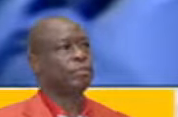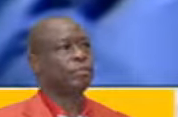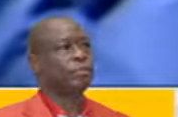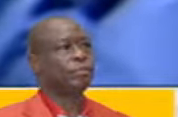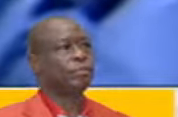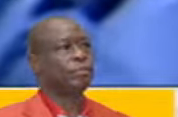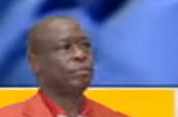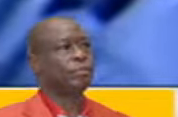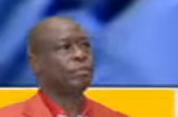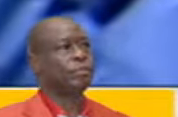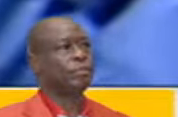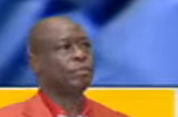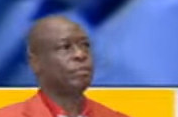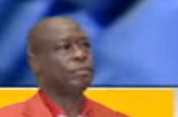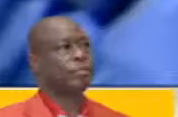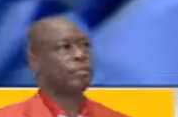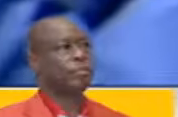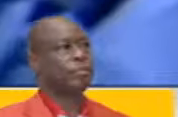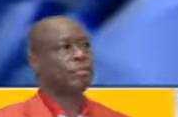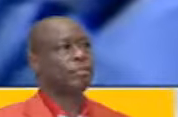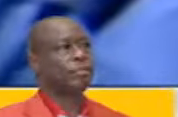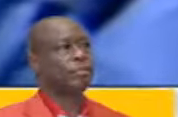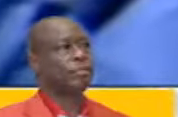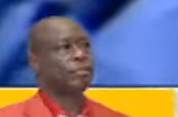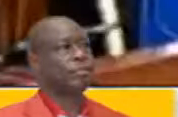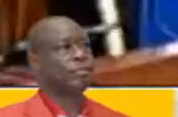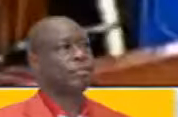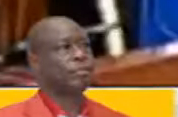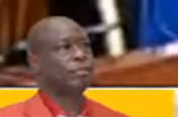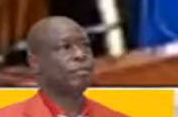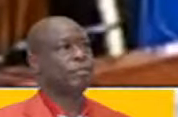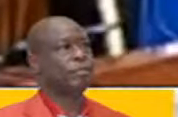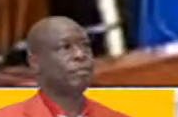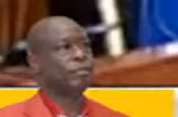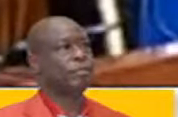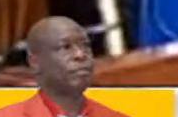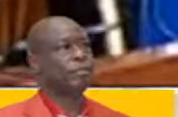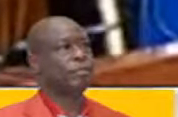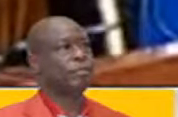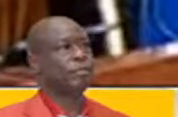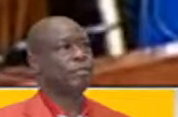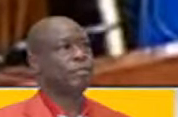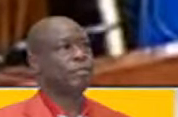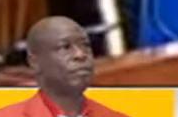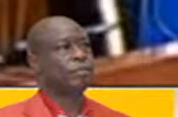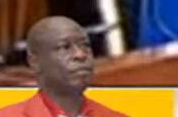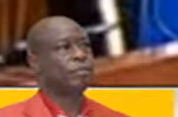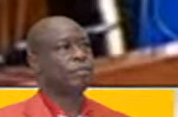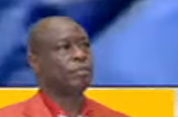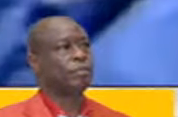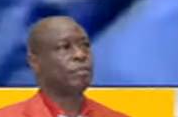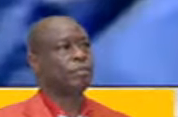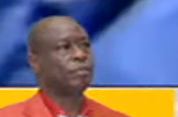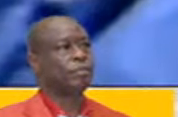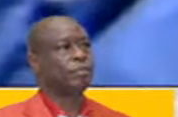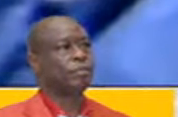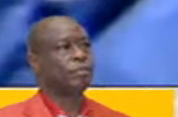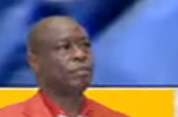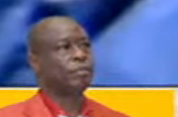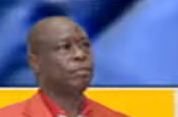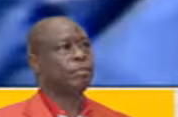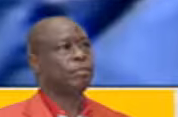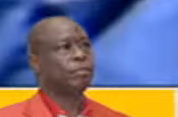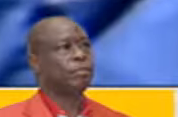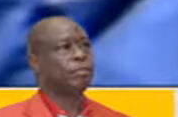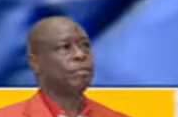complaints. One, the Deputy President is a member of the National Security Council. And if he has any